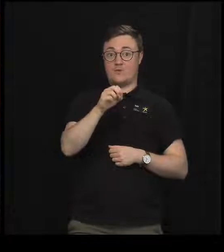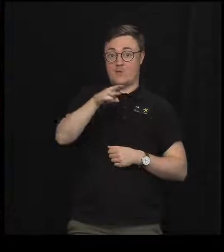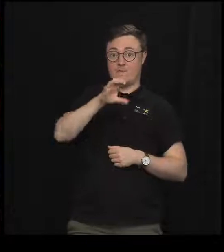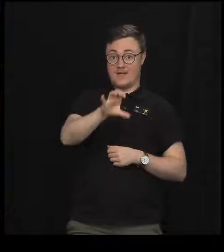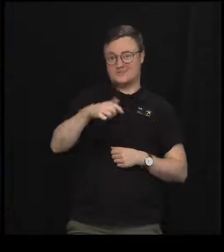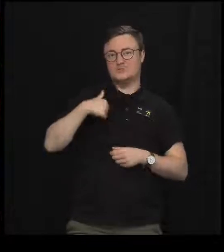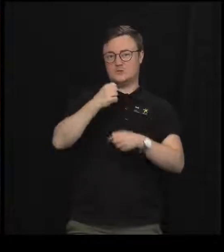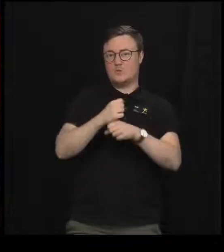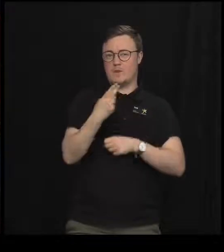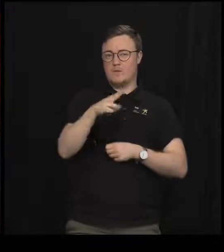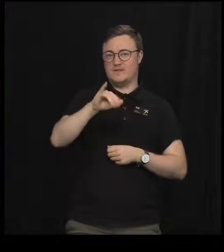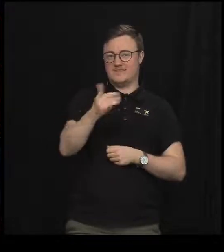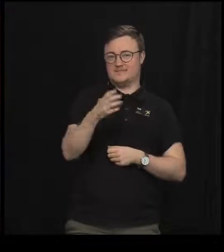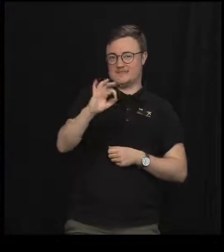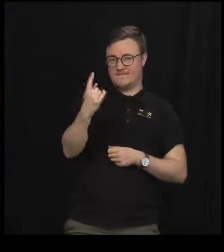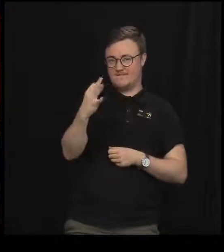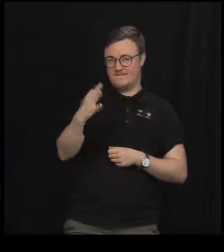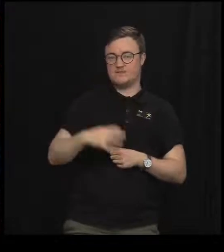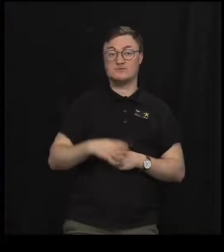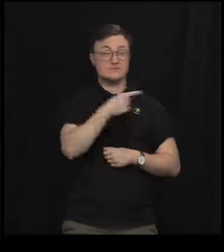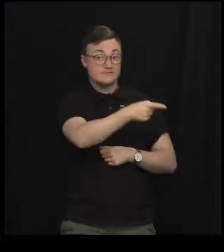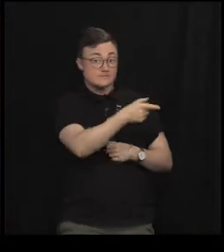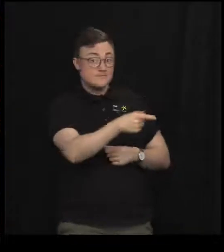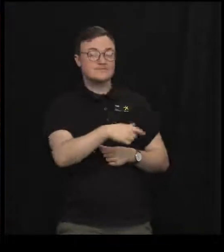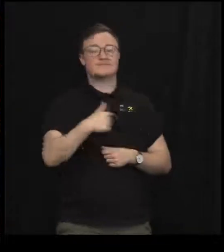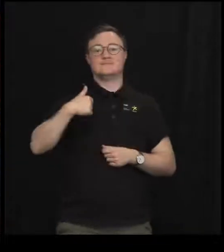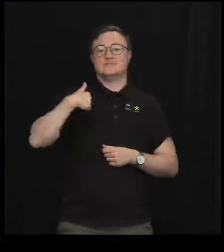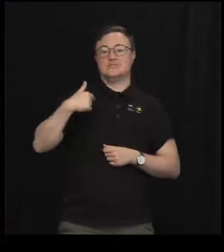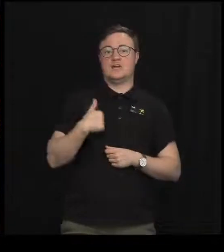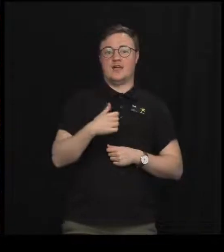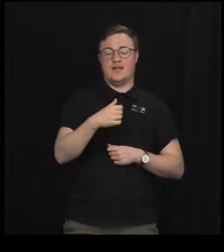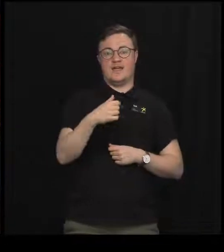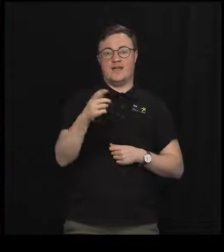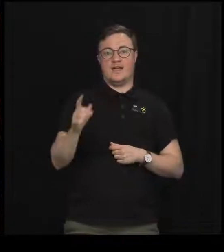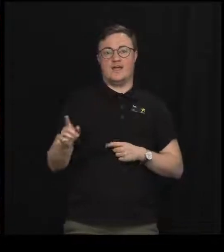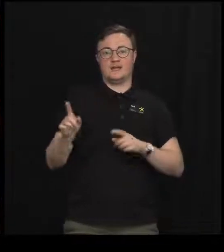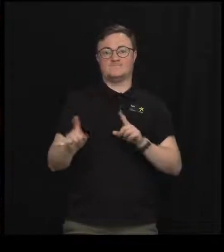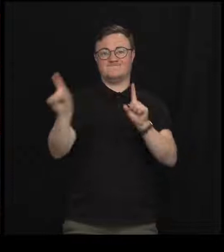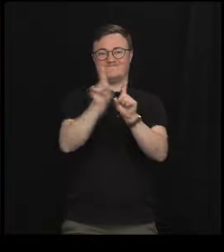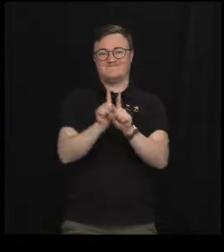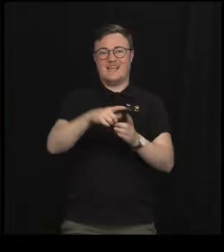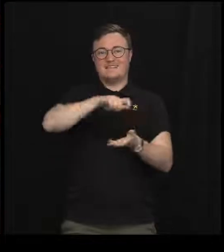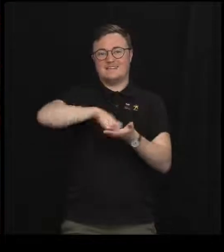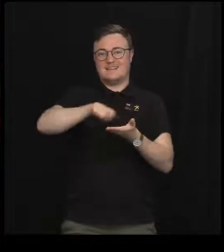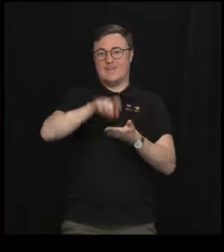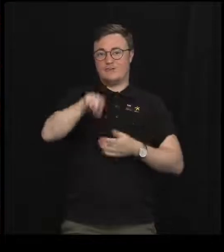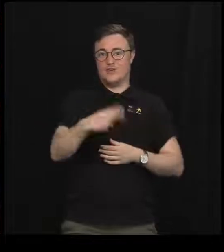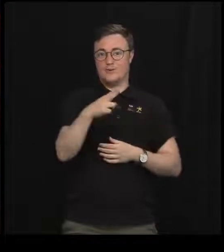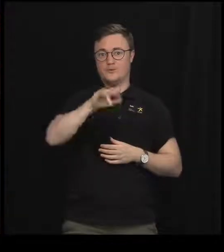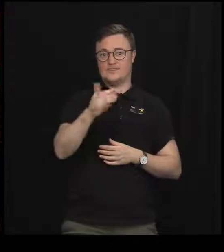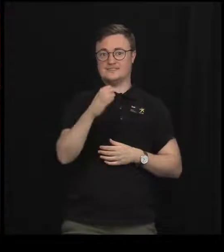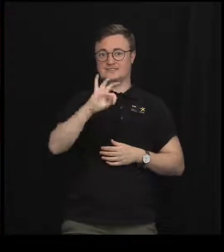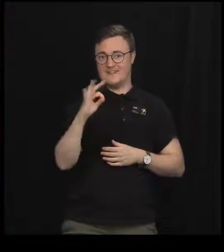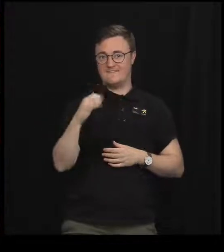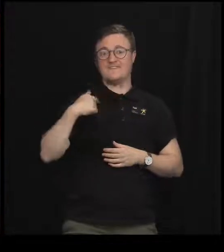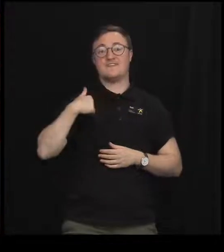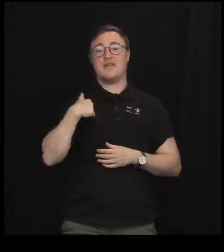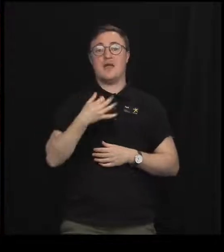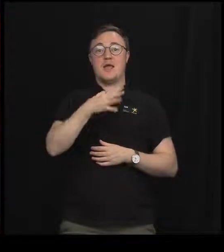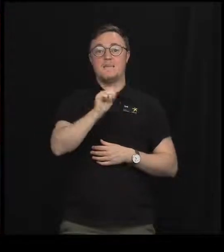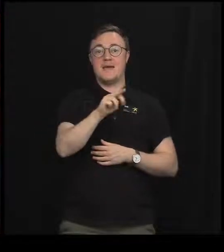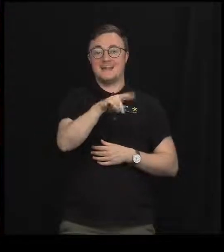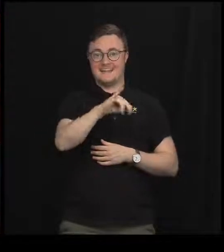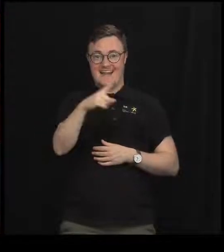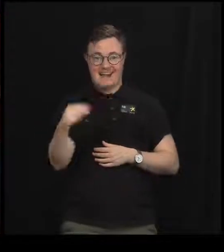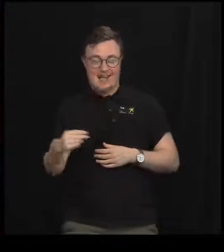UNICEF. And lady? I am the Secretary General of UNICEF Sweden. And you have a name? Pernilla Barant. Not so